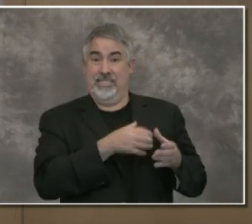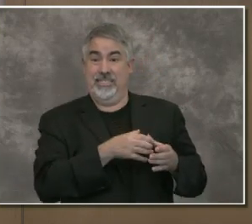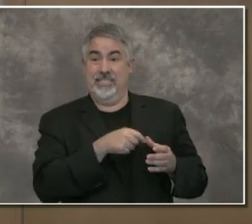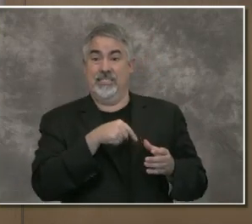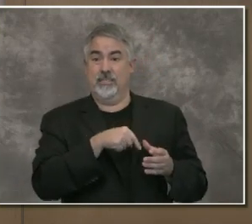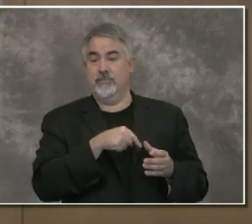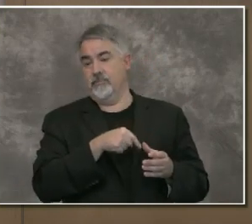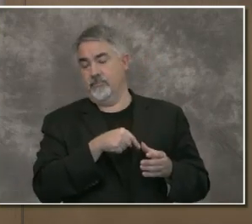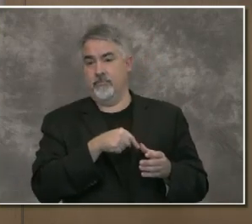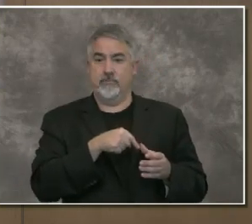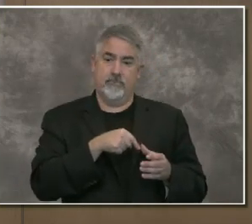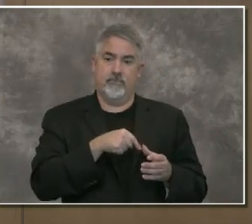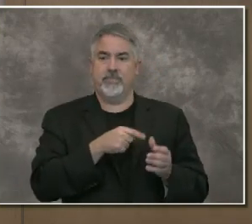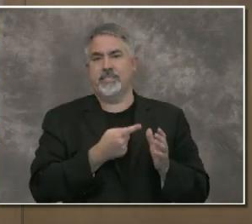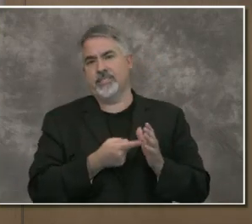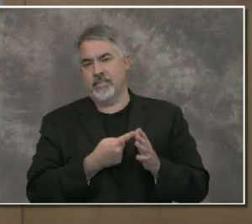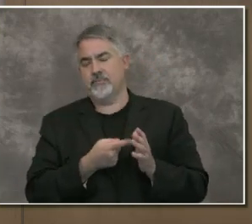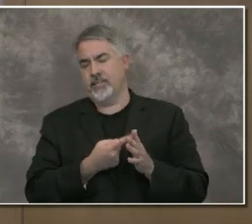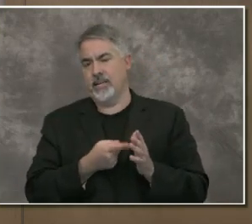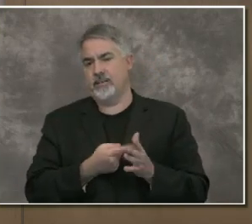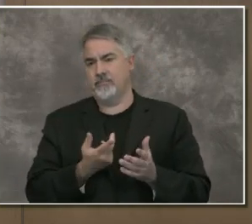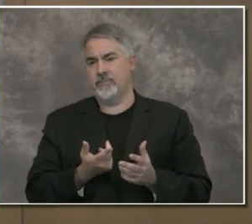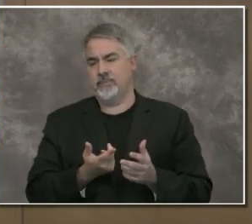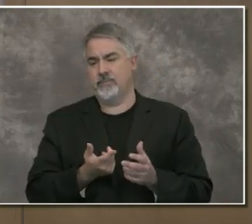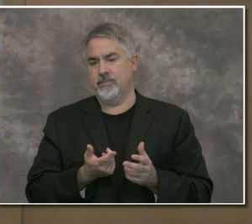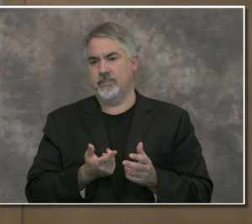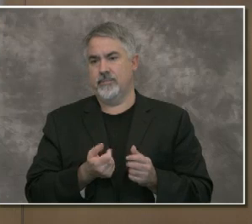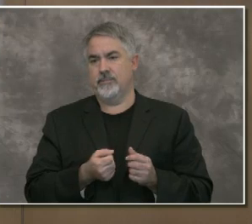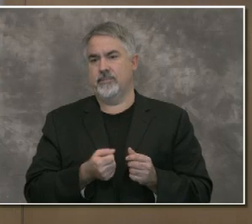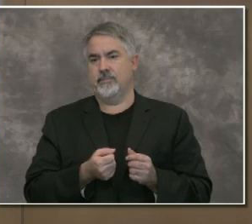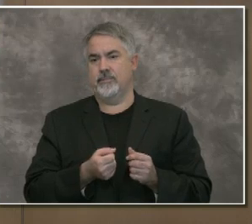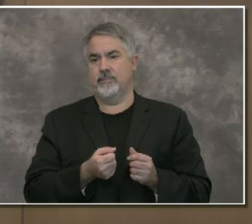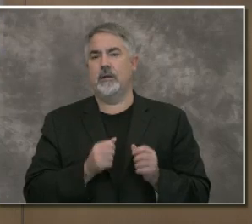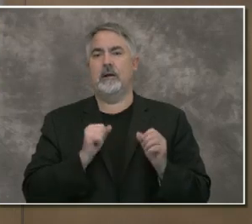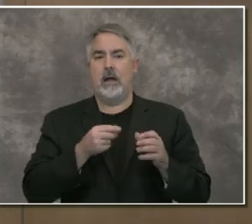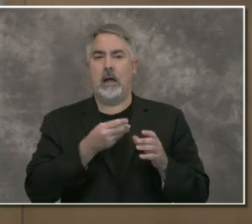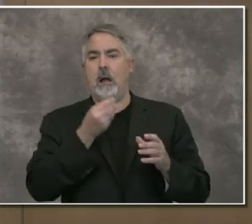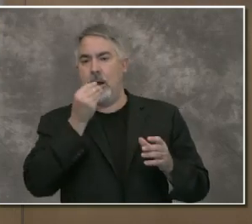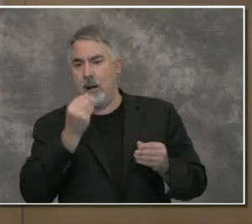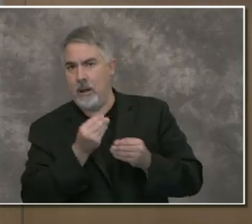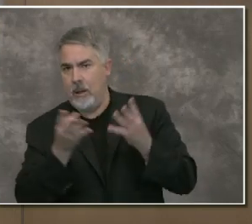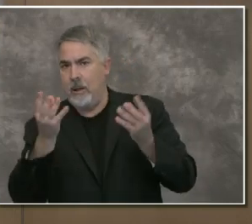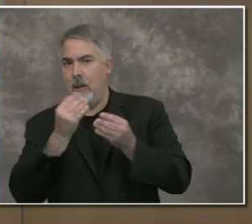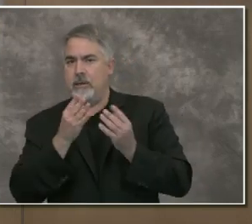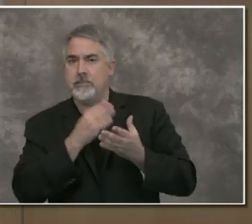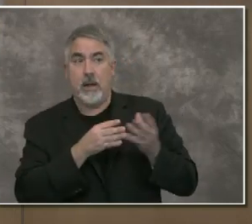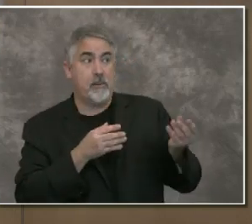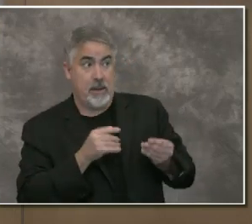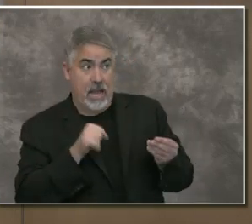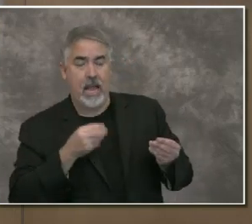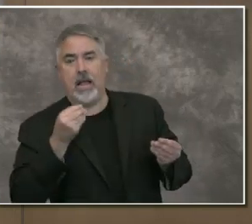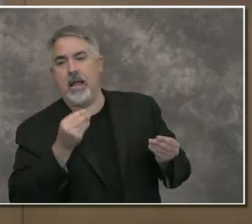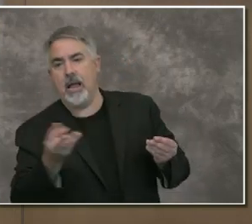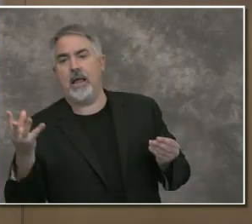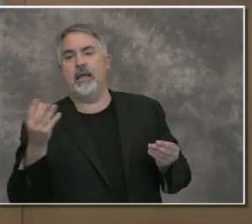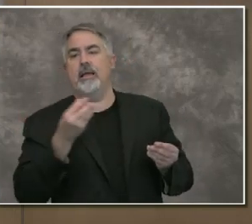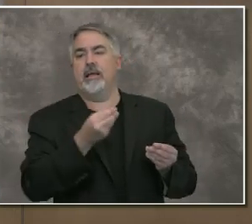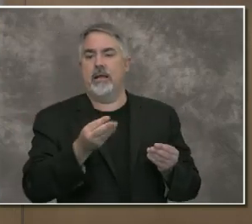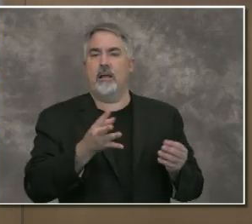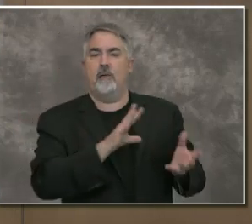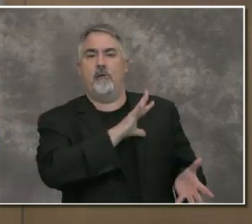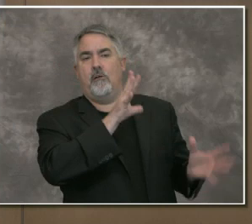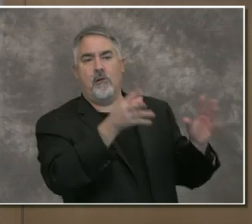we are sometimes able to give the public aggregated information, as we have on, say, ages of patients